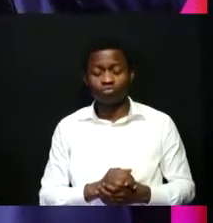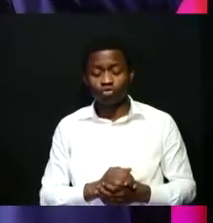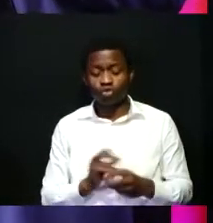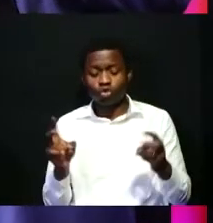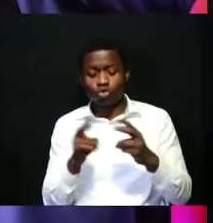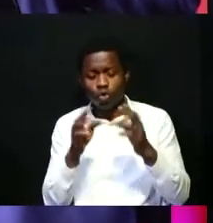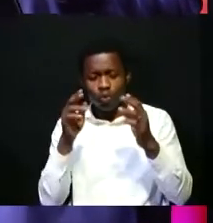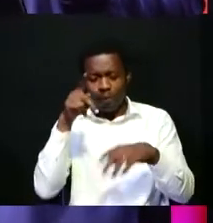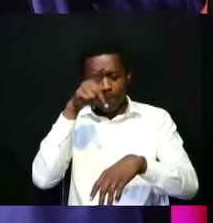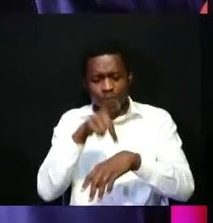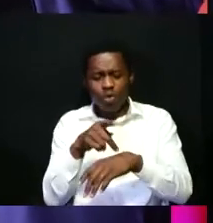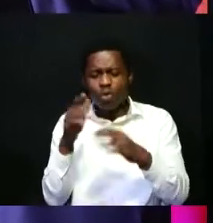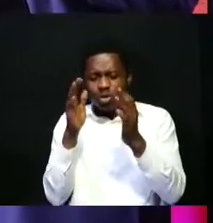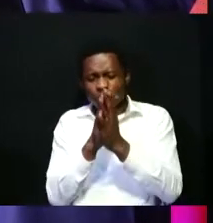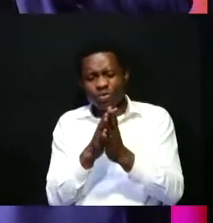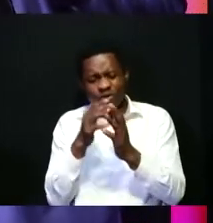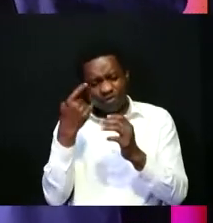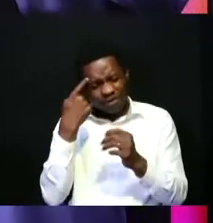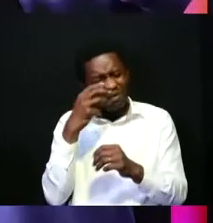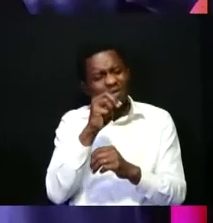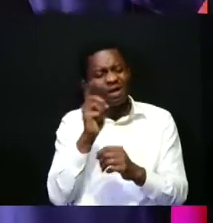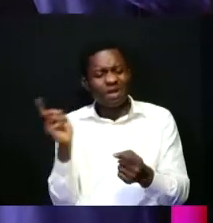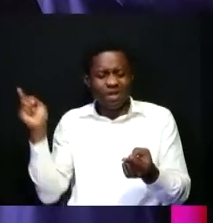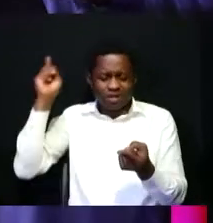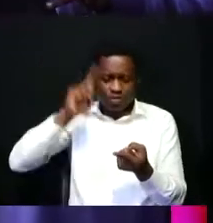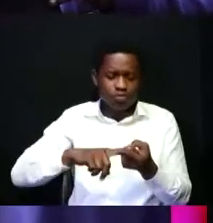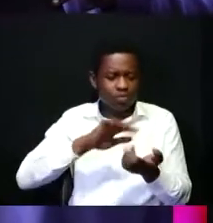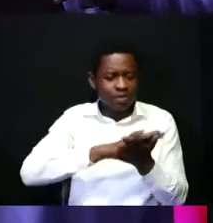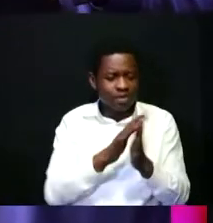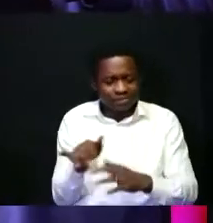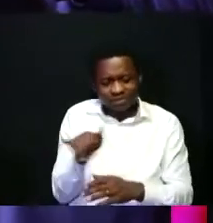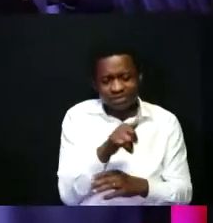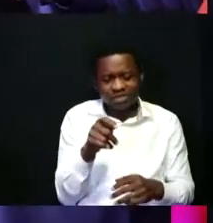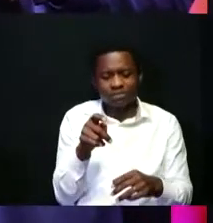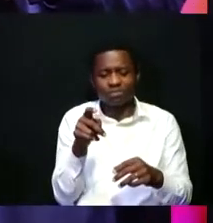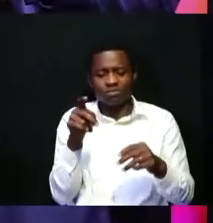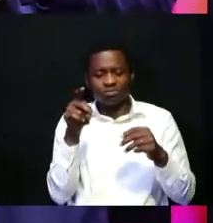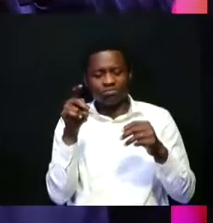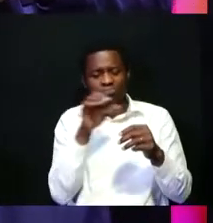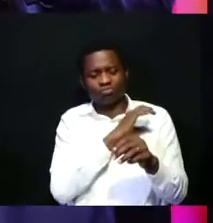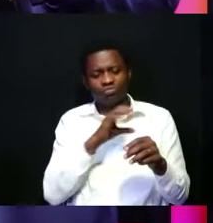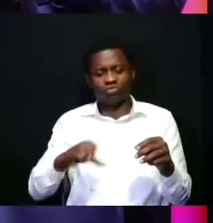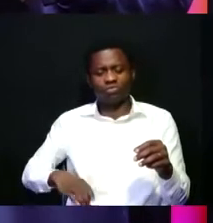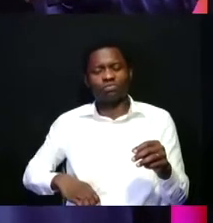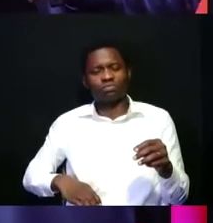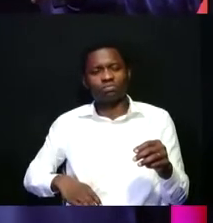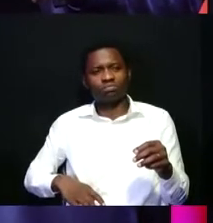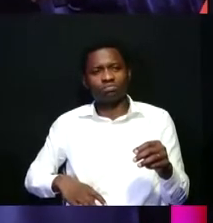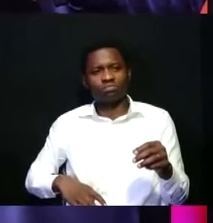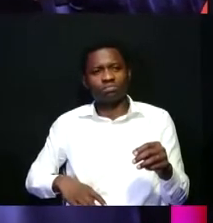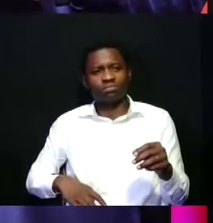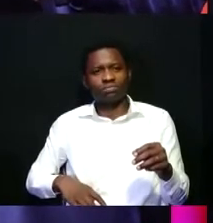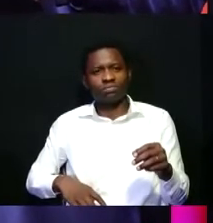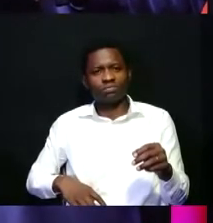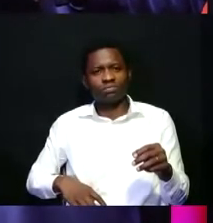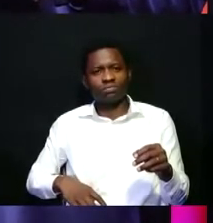kosi se wo bewie Kristo suye ewo momo. I'm not suggesting that start praying for difficult children,